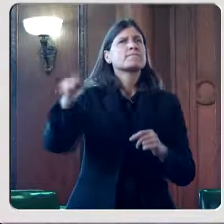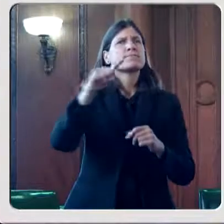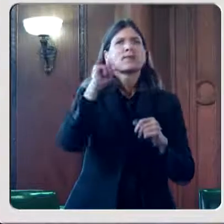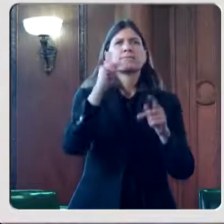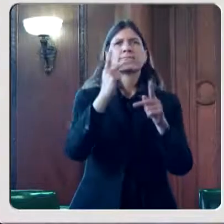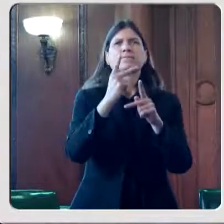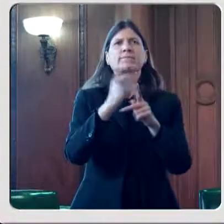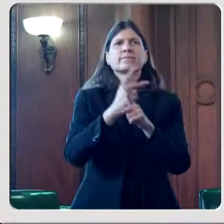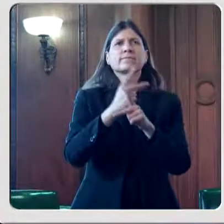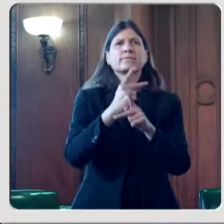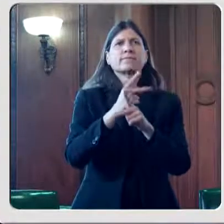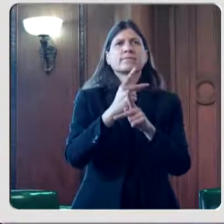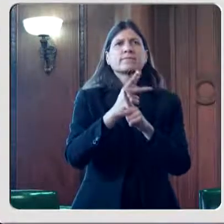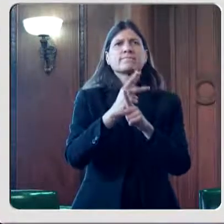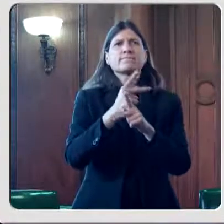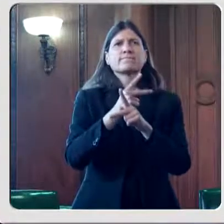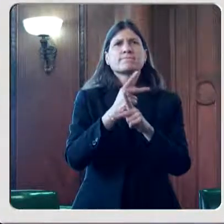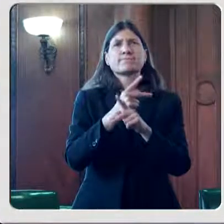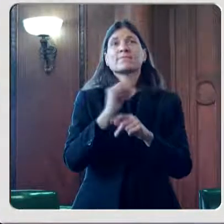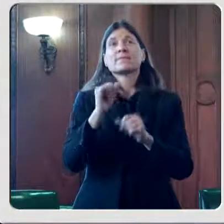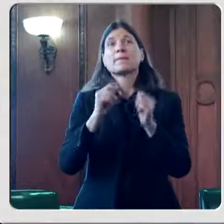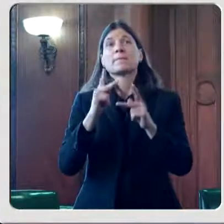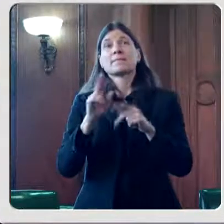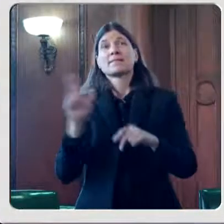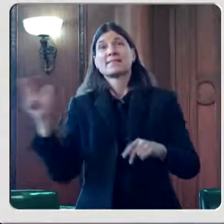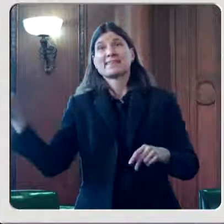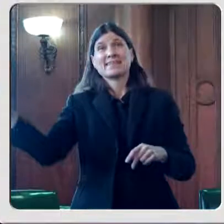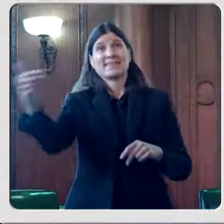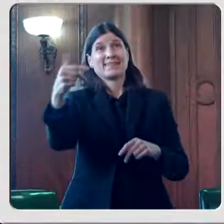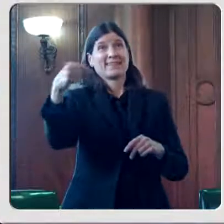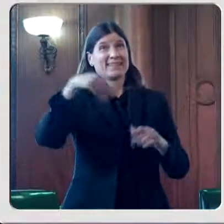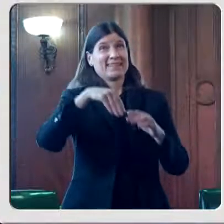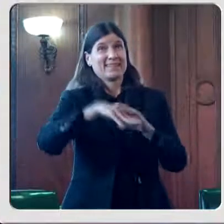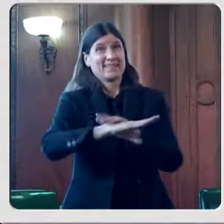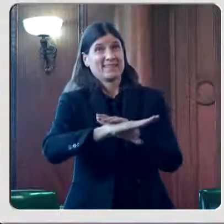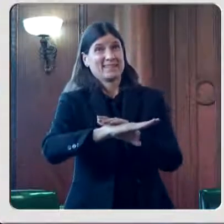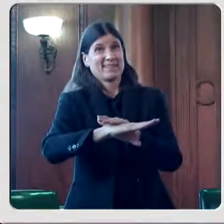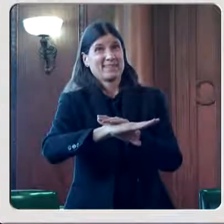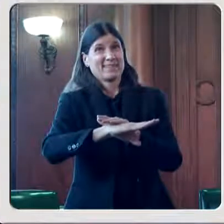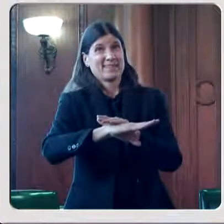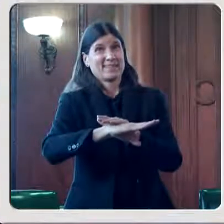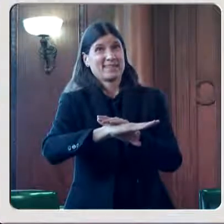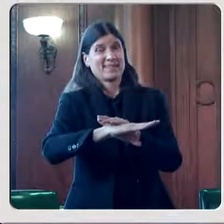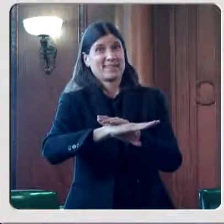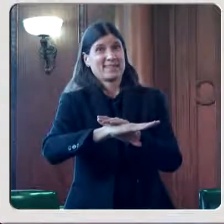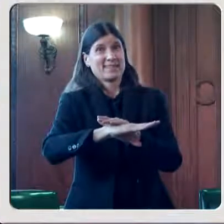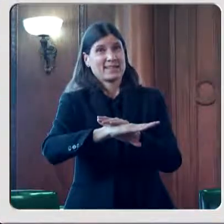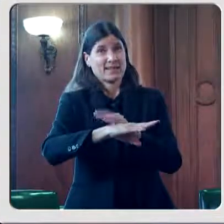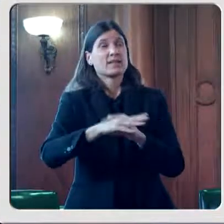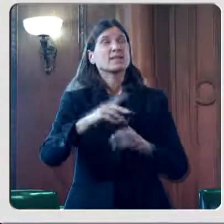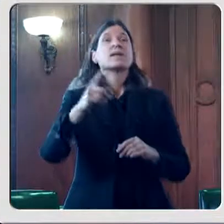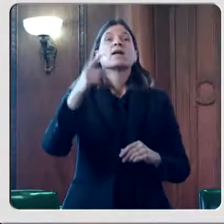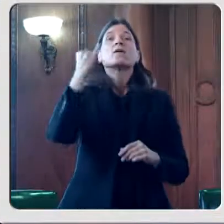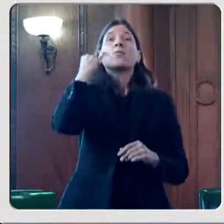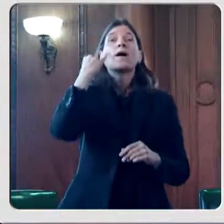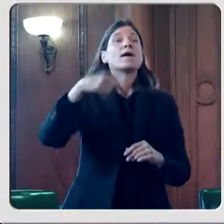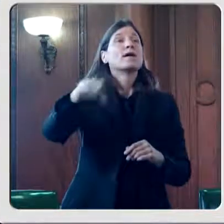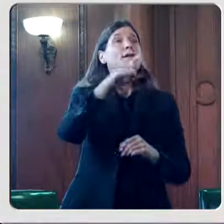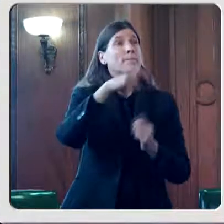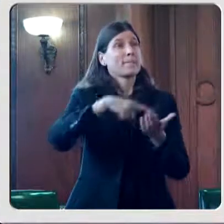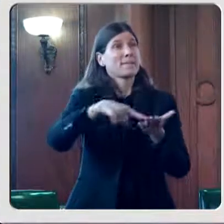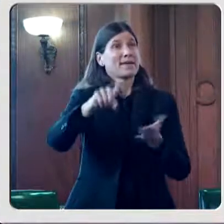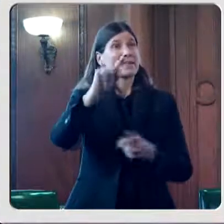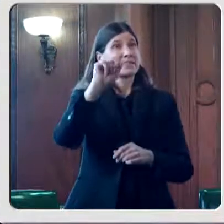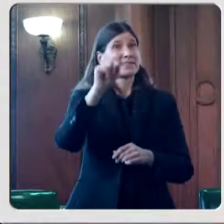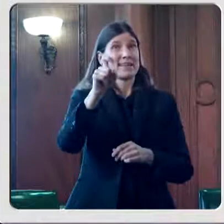paid, for the convenience of our customer base and constituent base. So